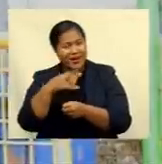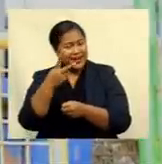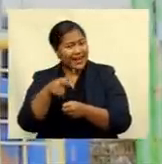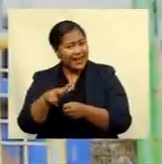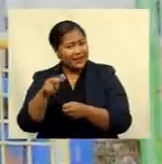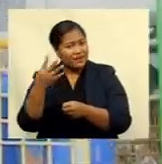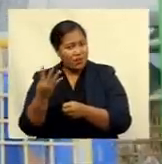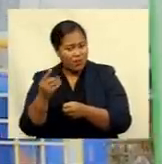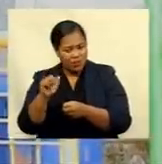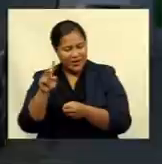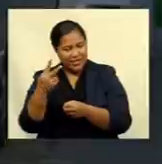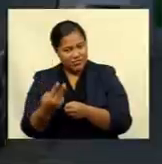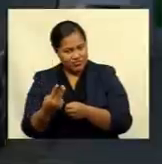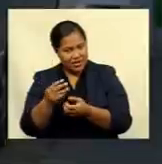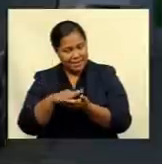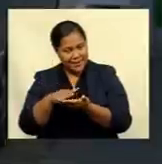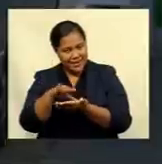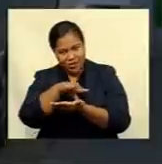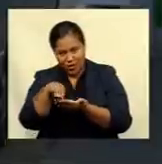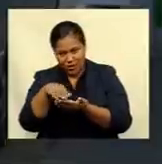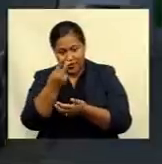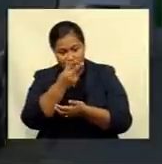$184.3 million in the